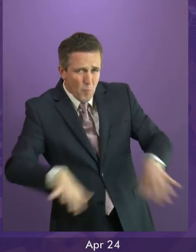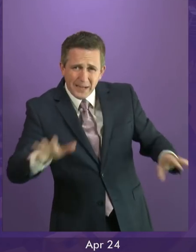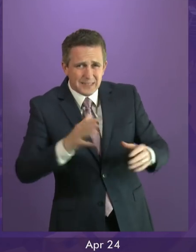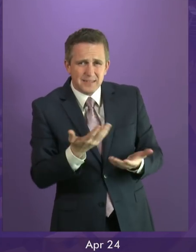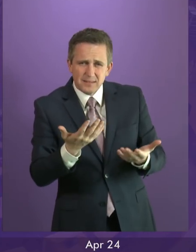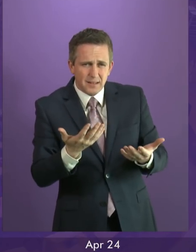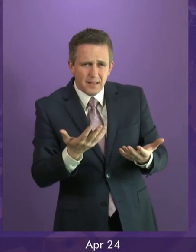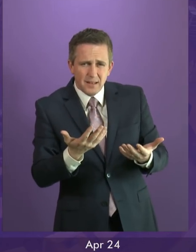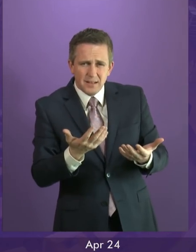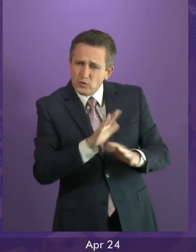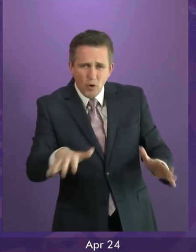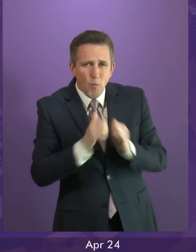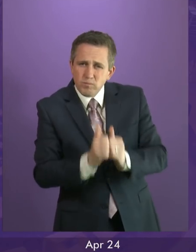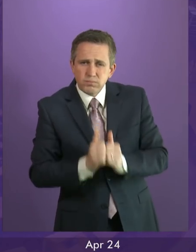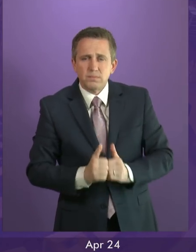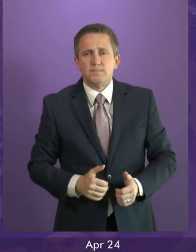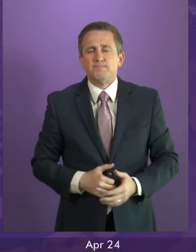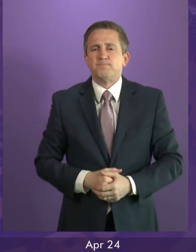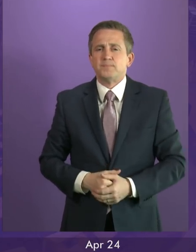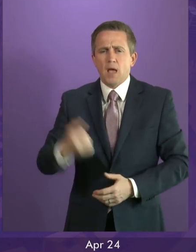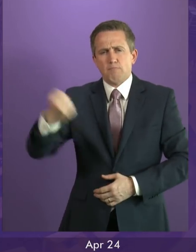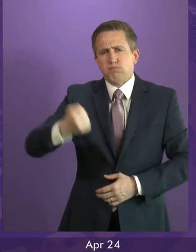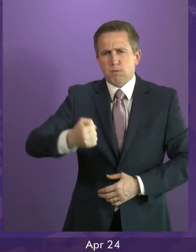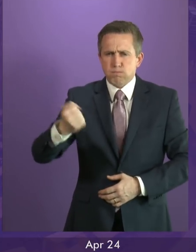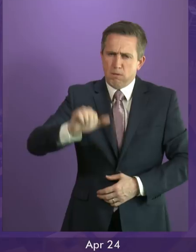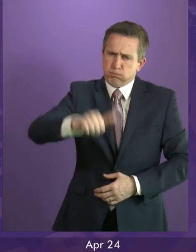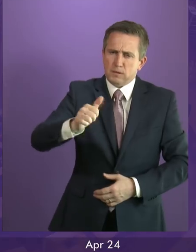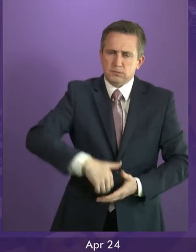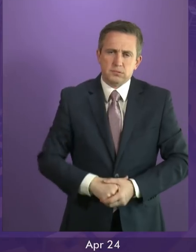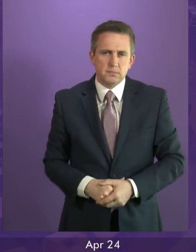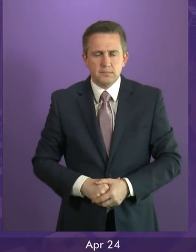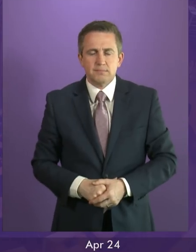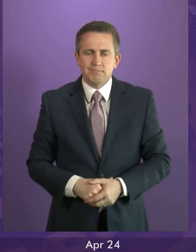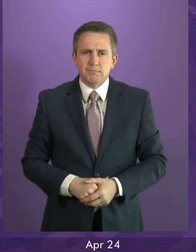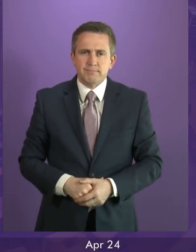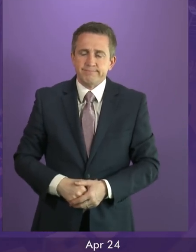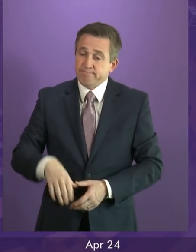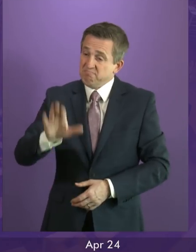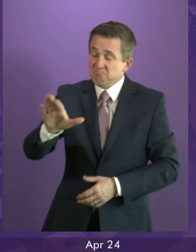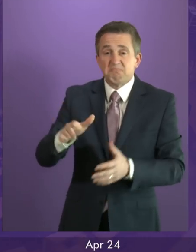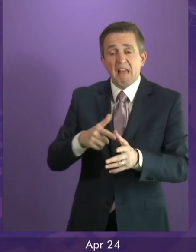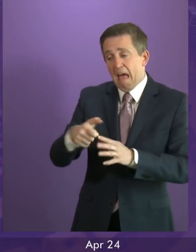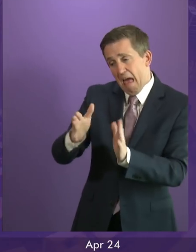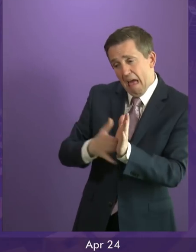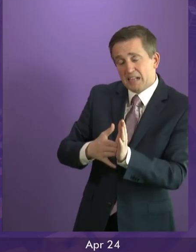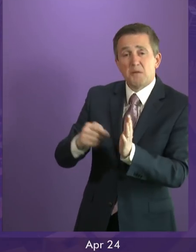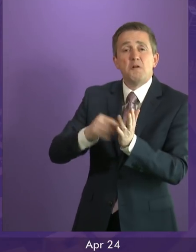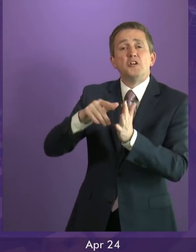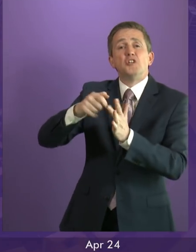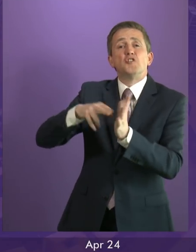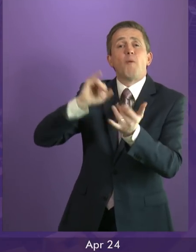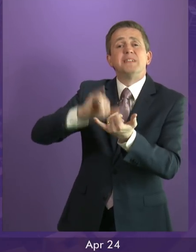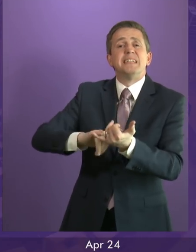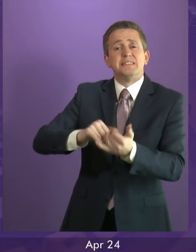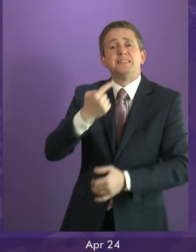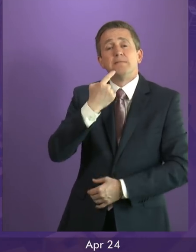squandering valuable time? First Minister. Of course, Adam Tompkins argued that the